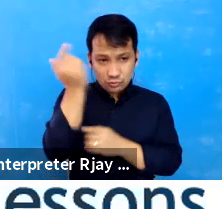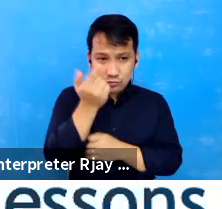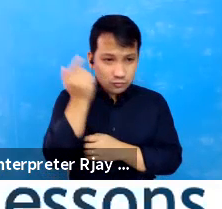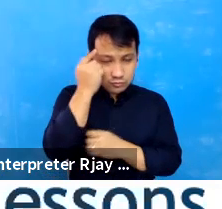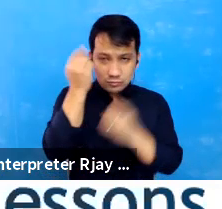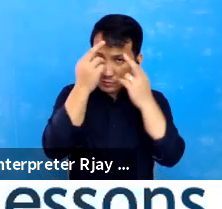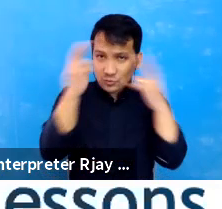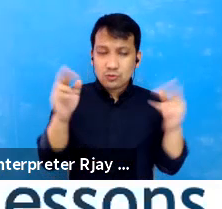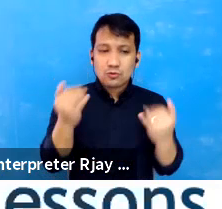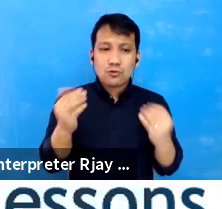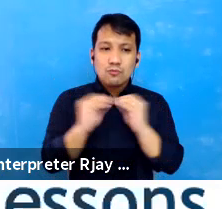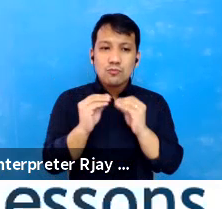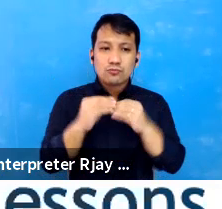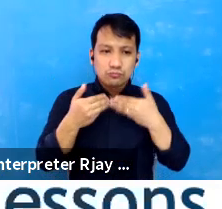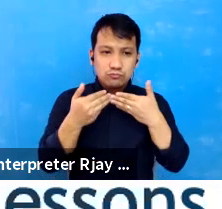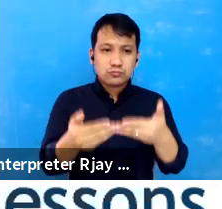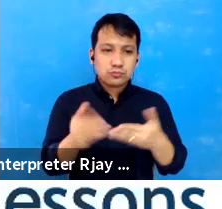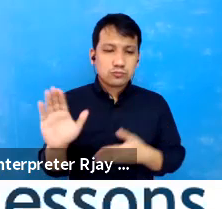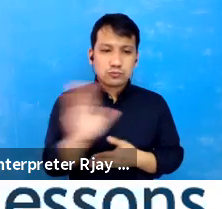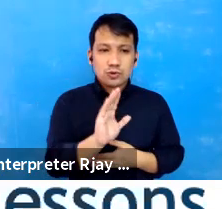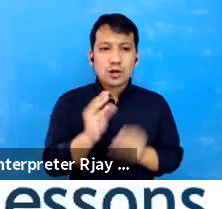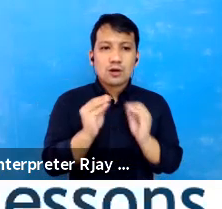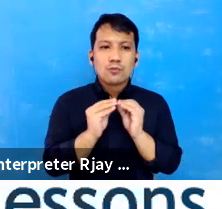teams, are able to consistently